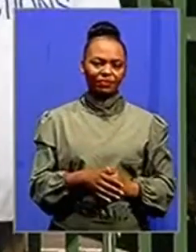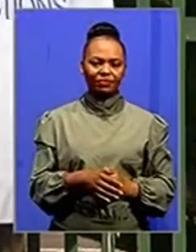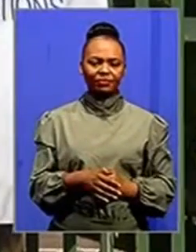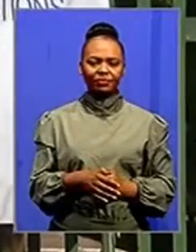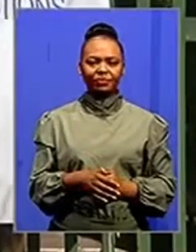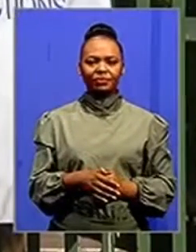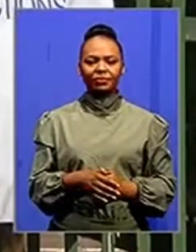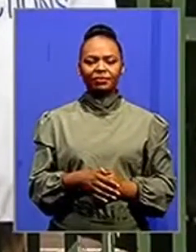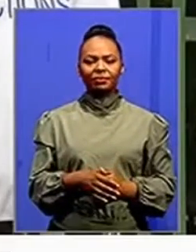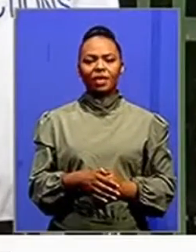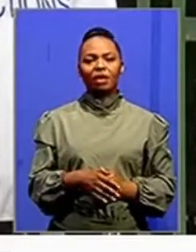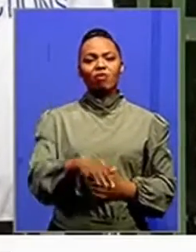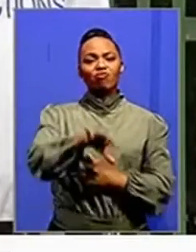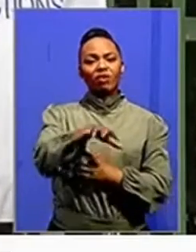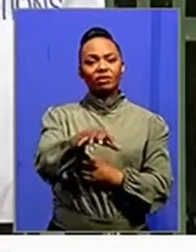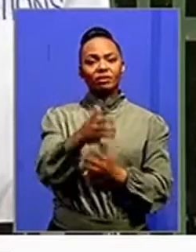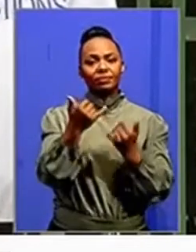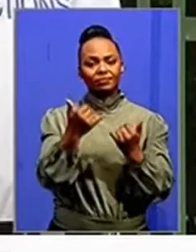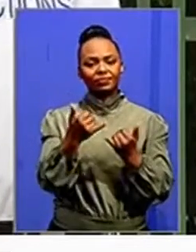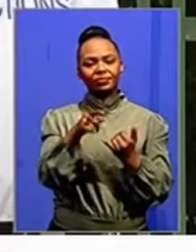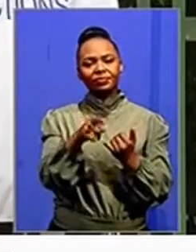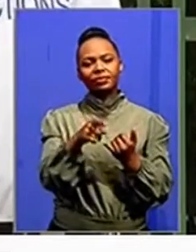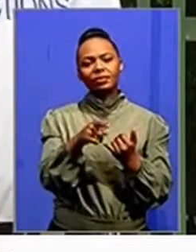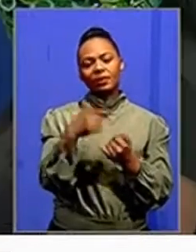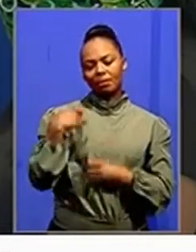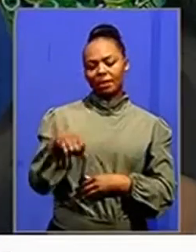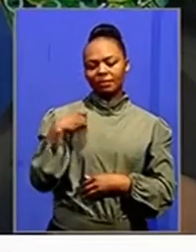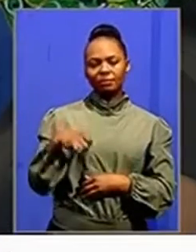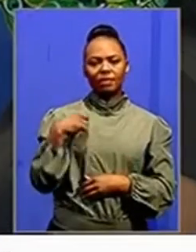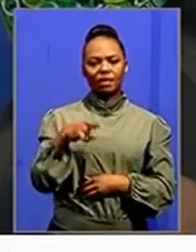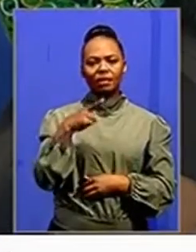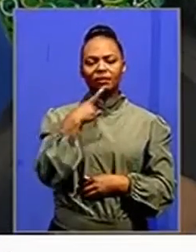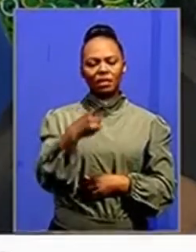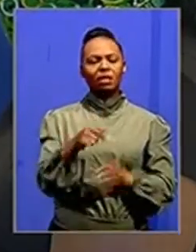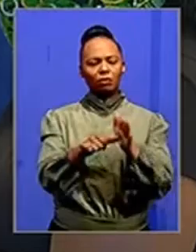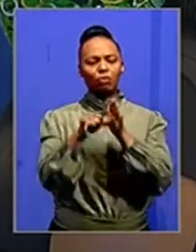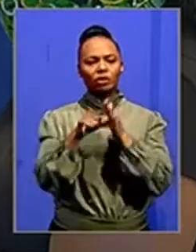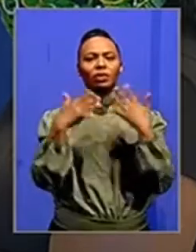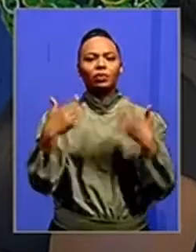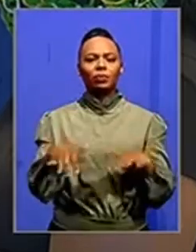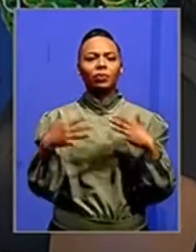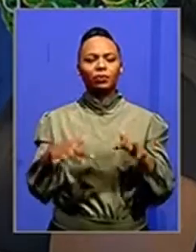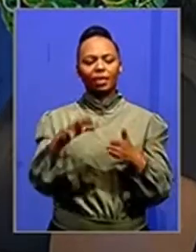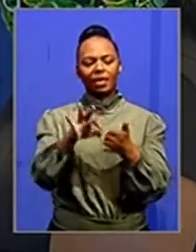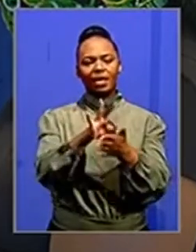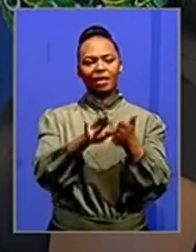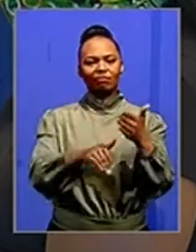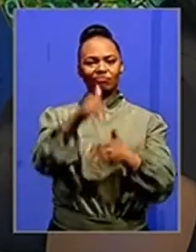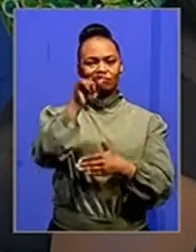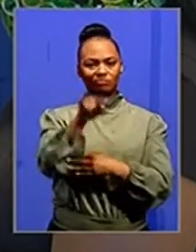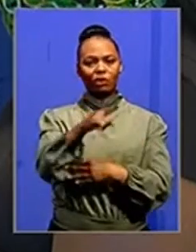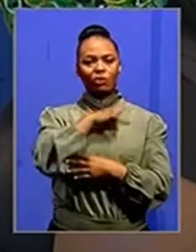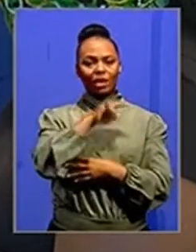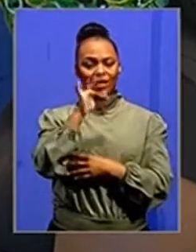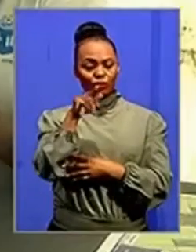Dikgetho tsa bommasepala tsa monongwaha di hlaloswa e le tsa bohlokwa, mme tebello ke hore di tla fetola maemo a dipolotiki. Ho